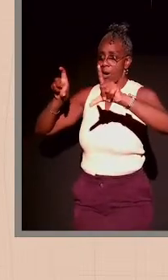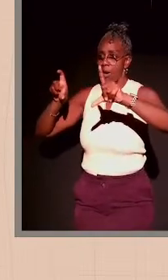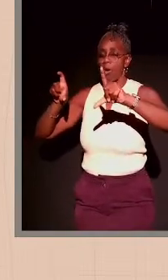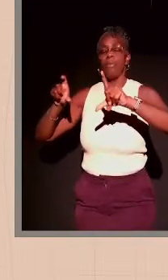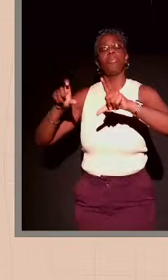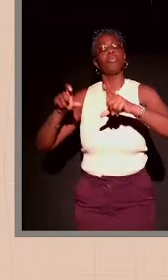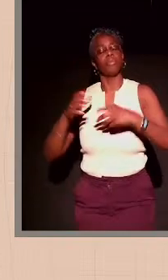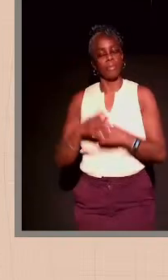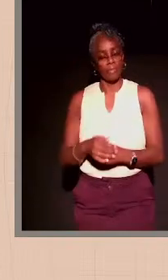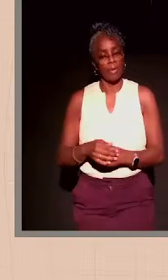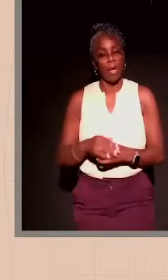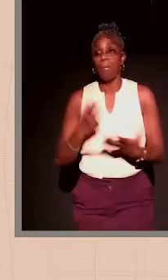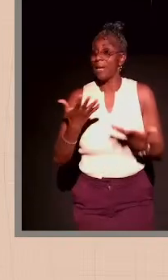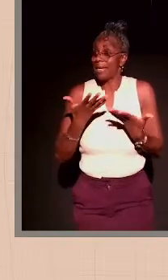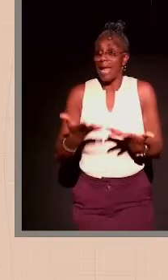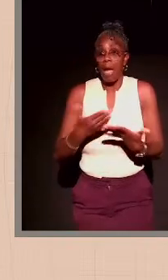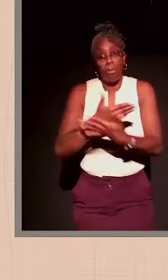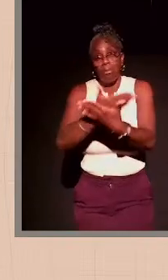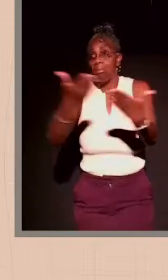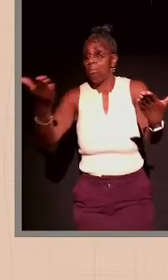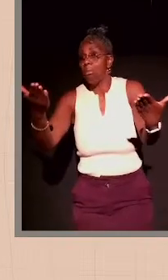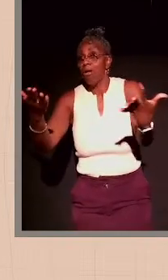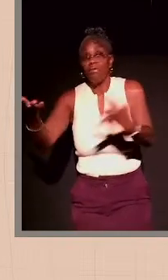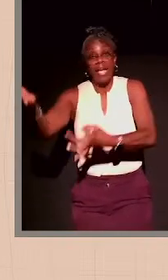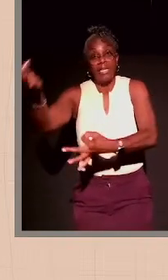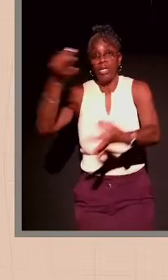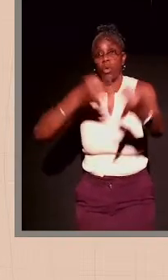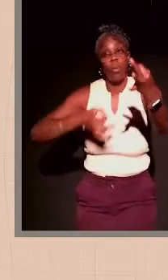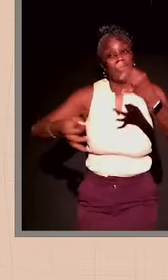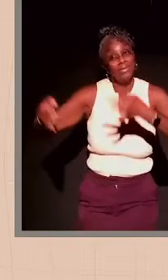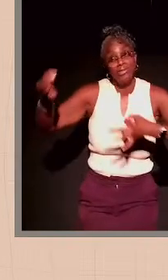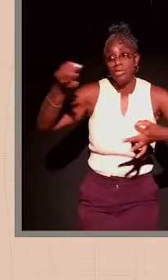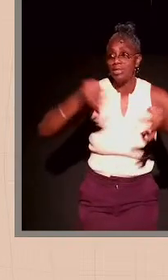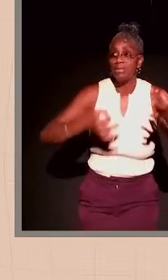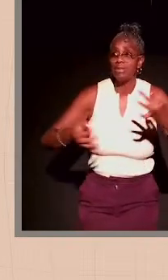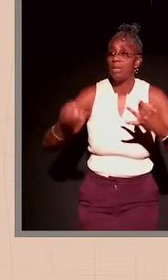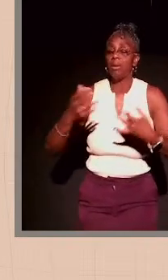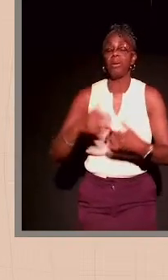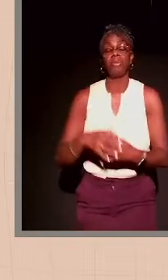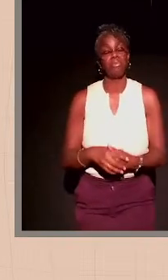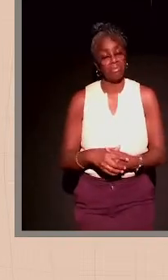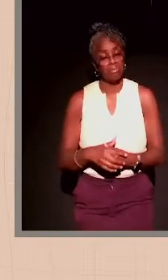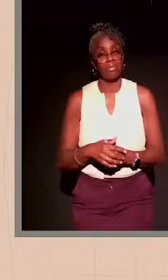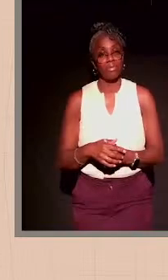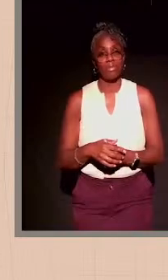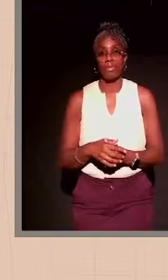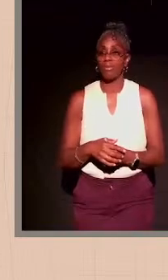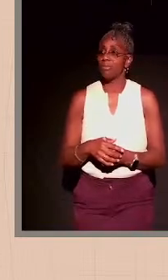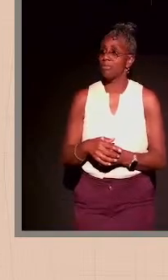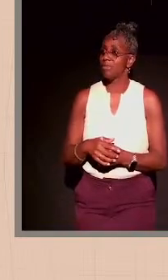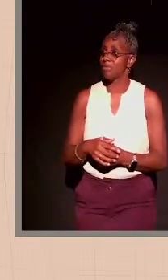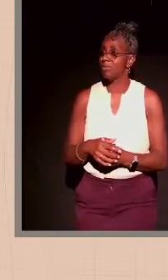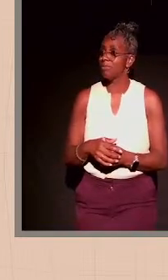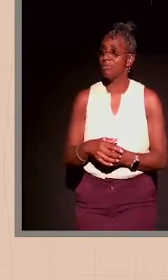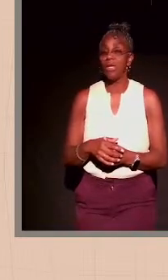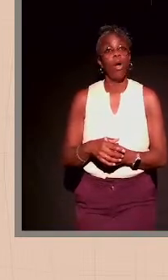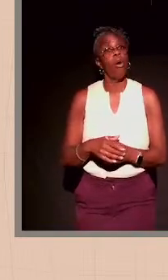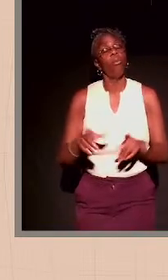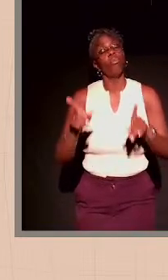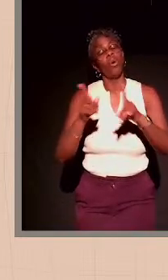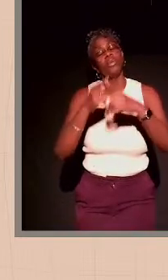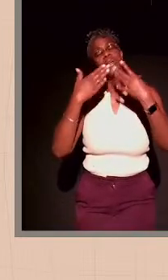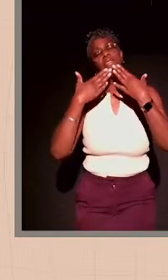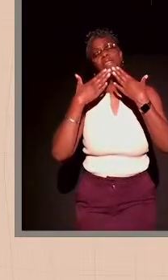to open the discussion to any questions that you might have. So I would like to thank you very